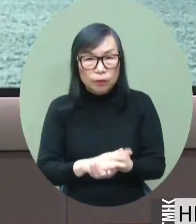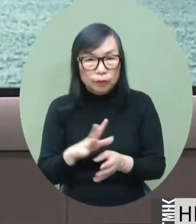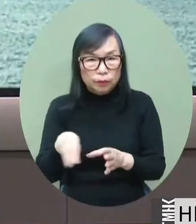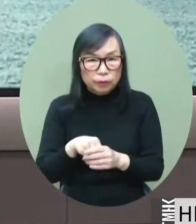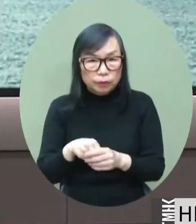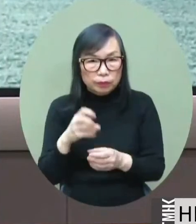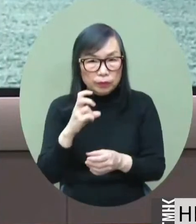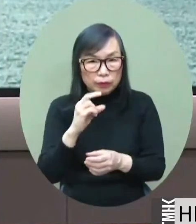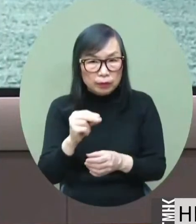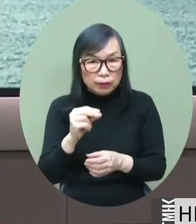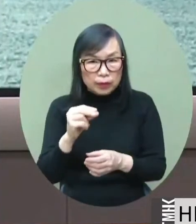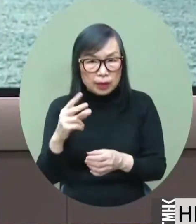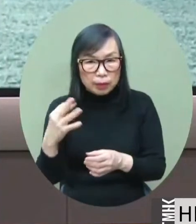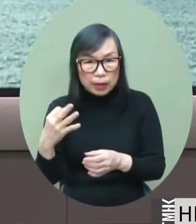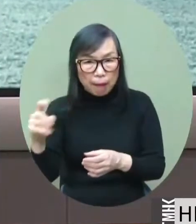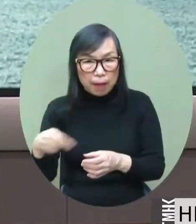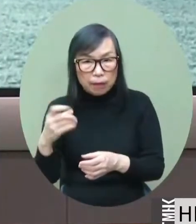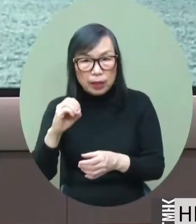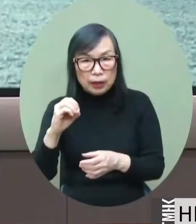1,129 confirmed cases.